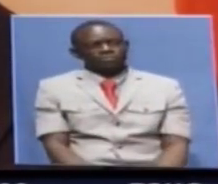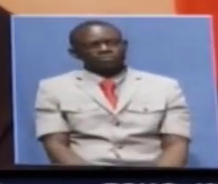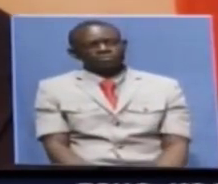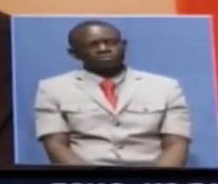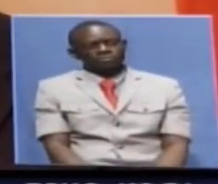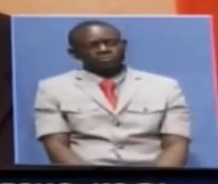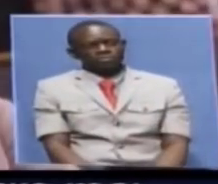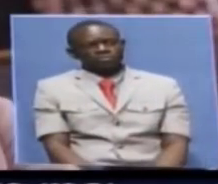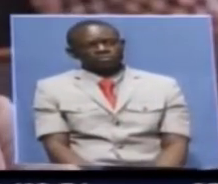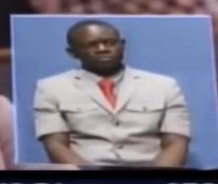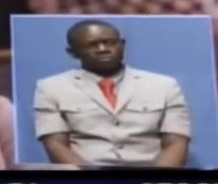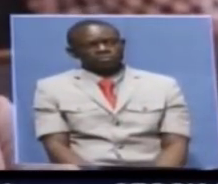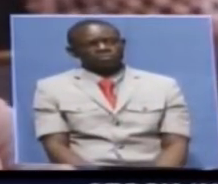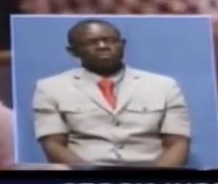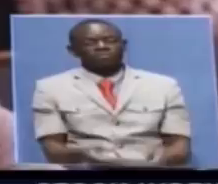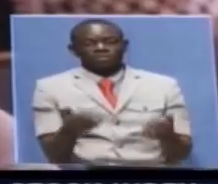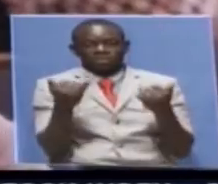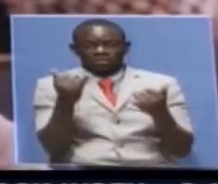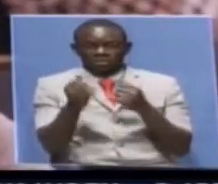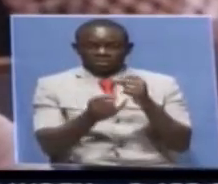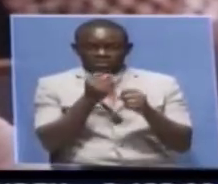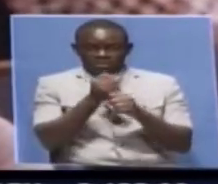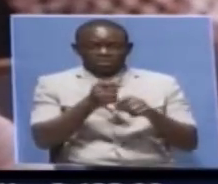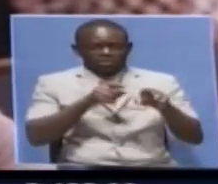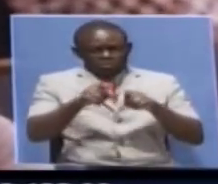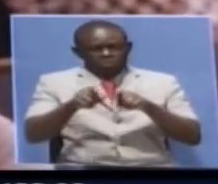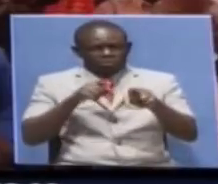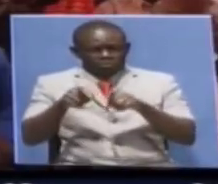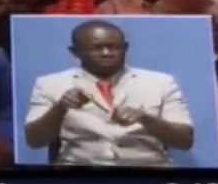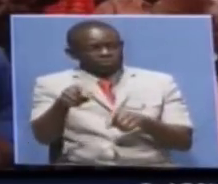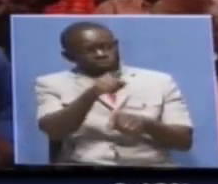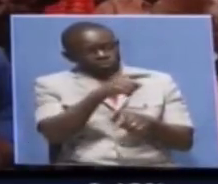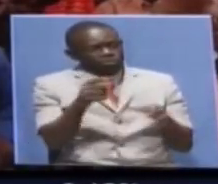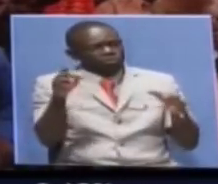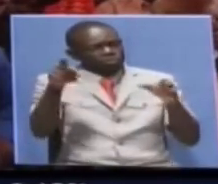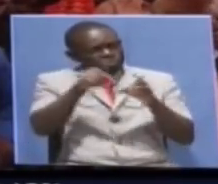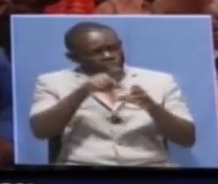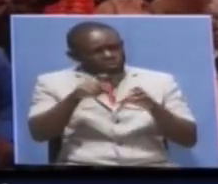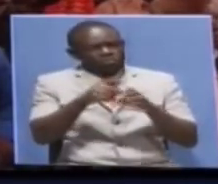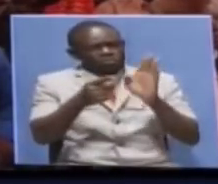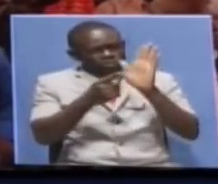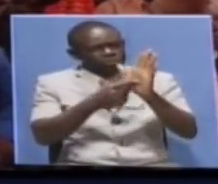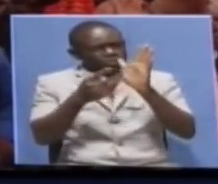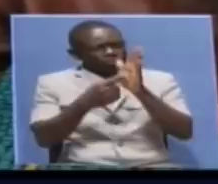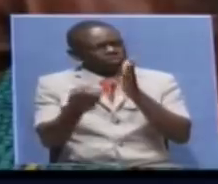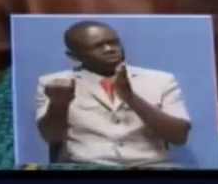year's competition and focus on how you can create your own wealth and ensure to keep the nation